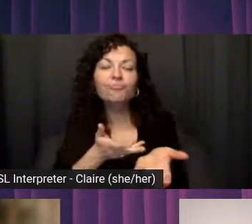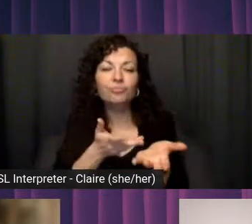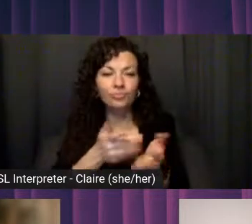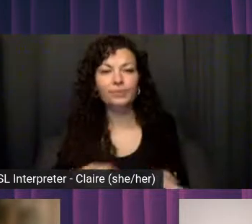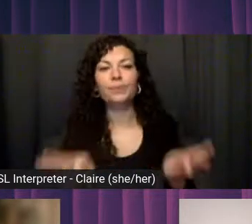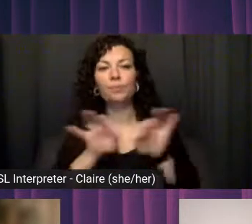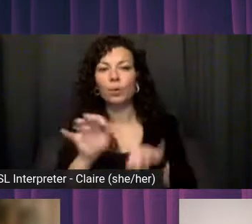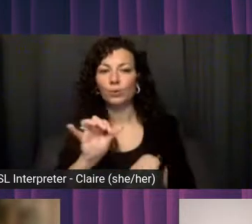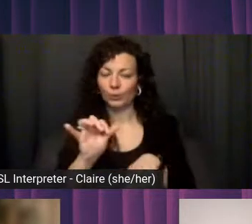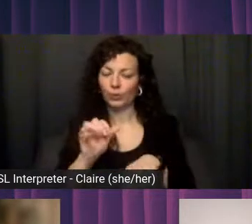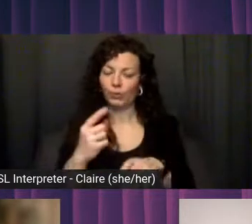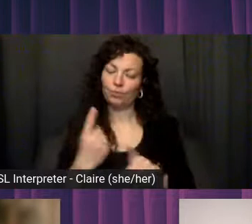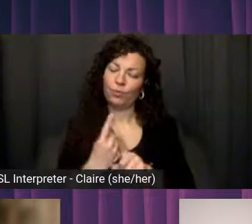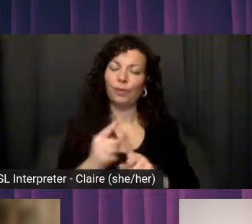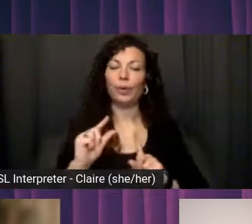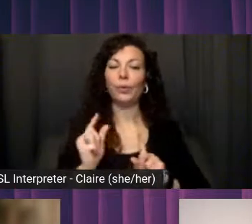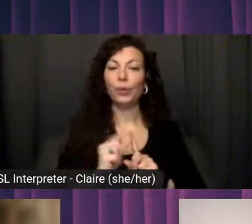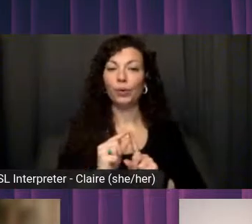Yeah,